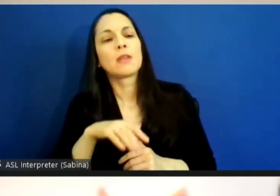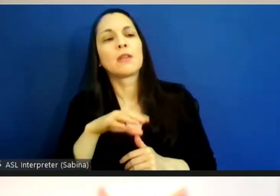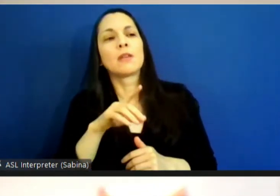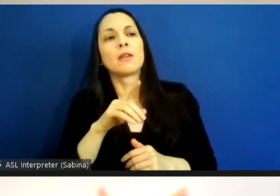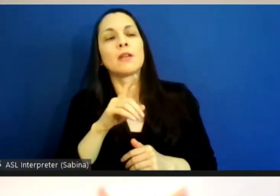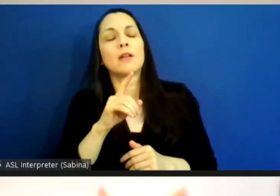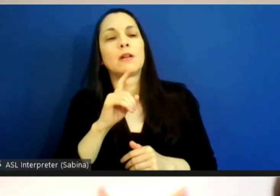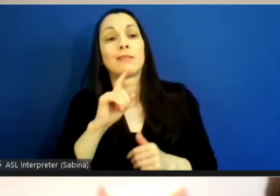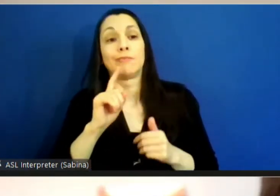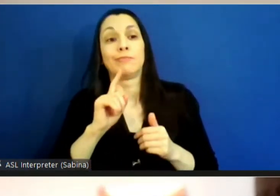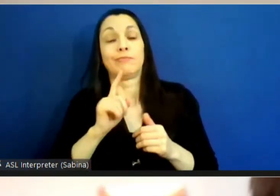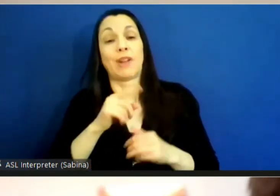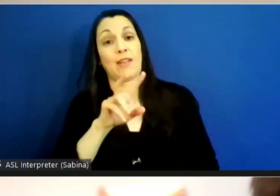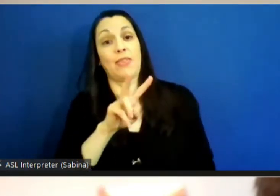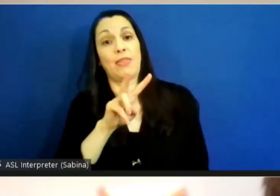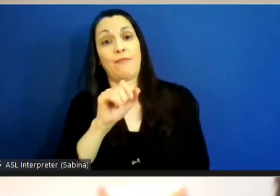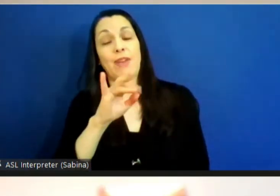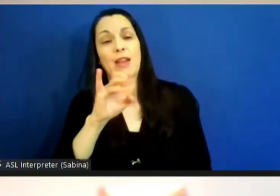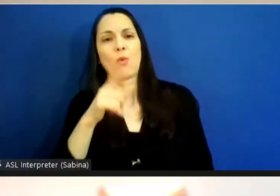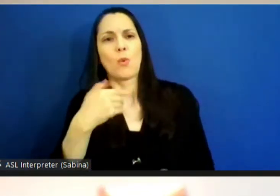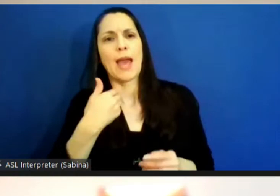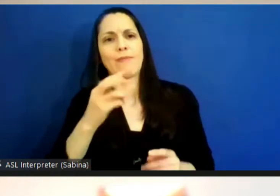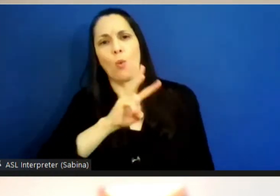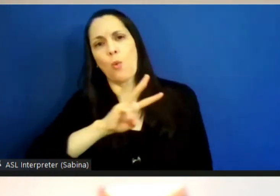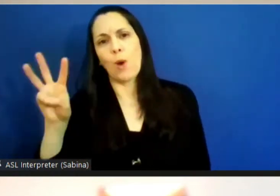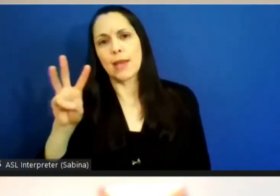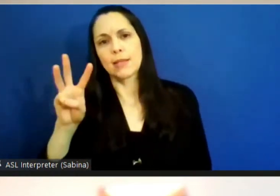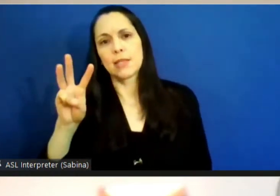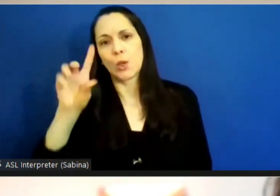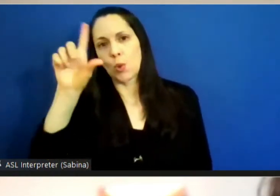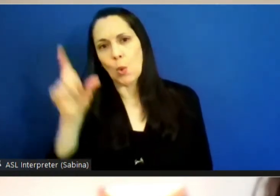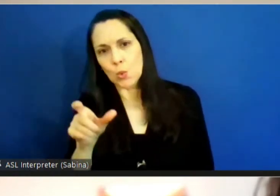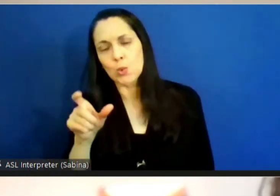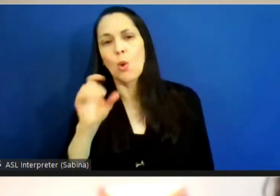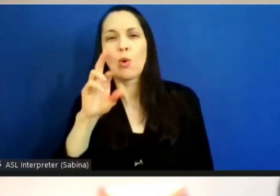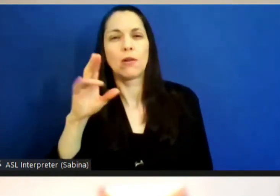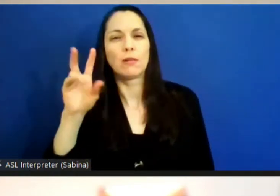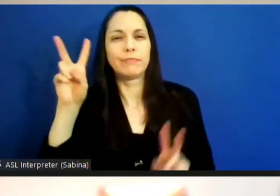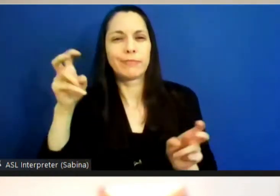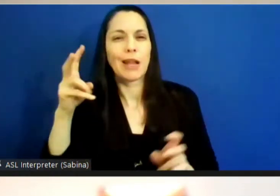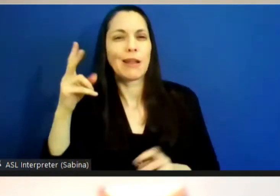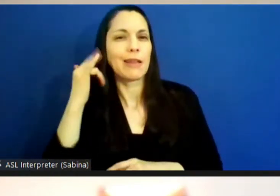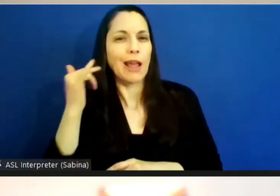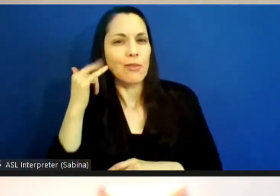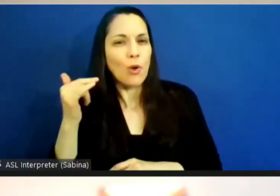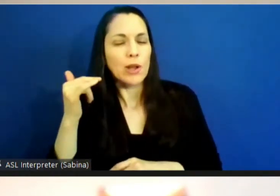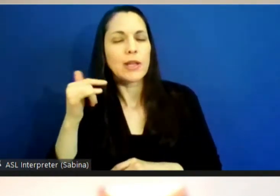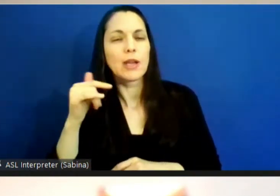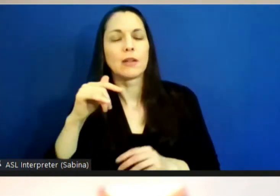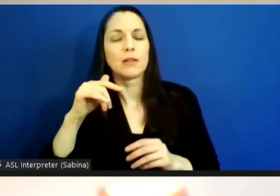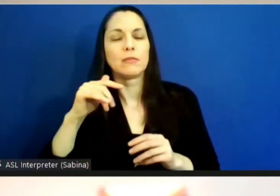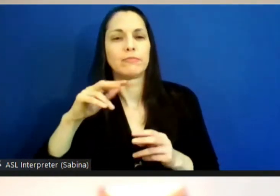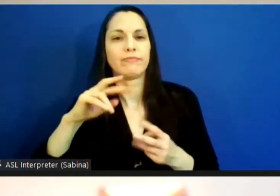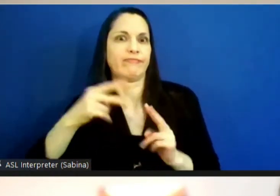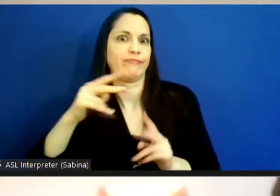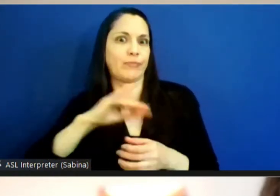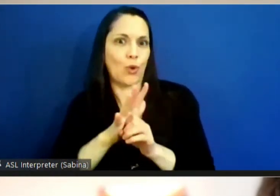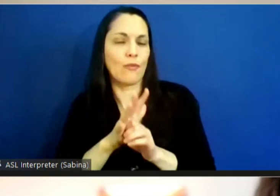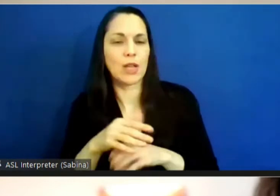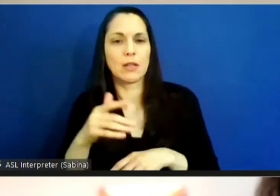in California is the West Coast variant, or the California variant, which those of us from California don't like to refer to it as.